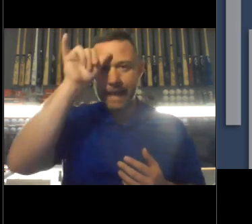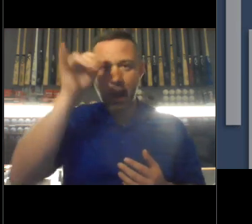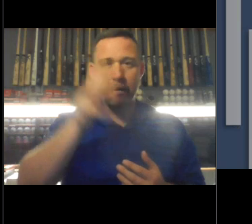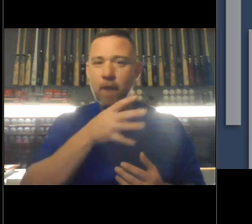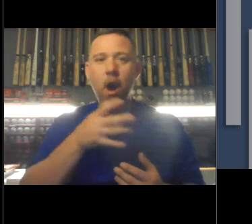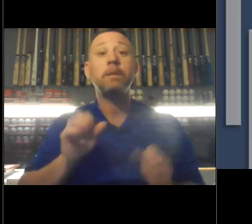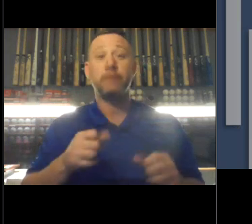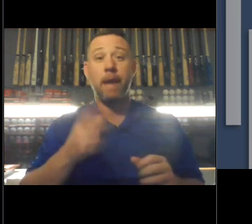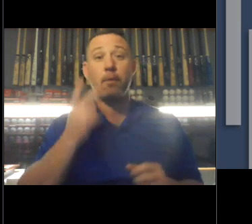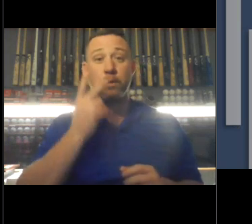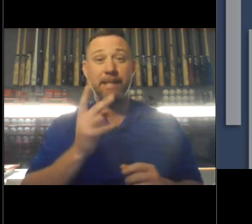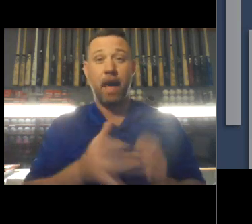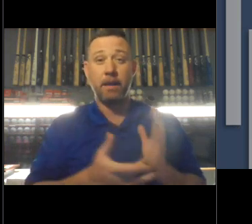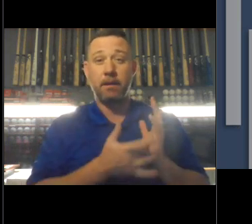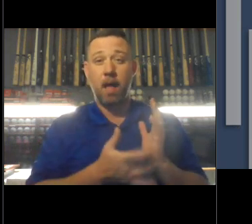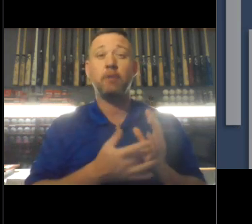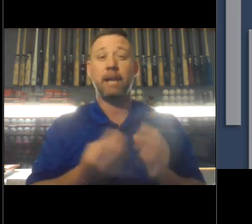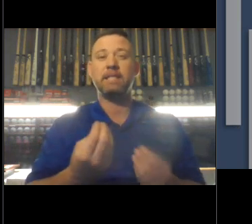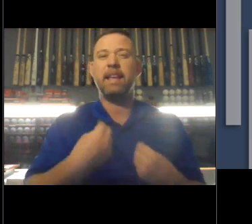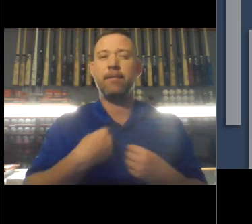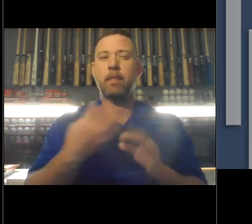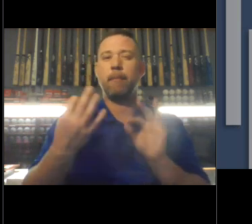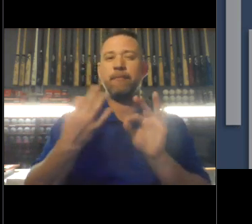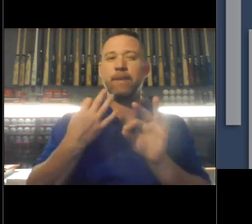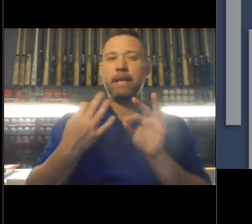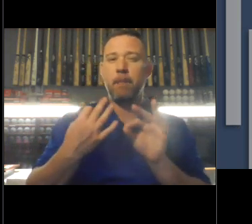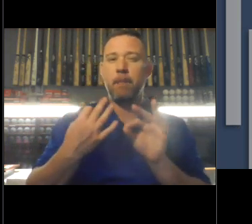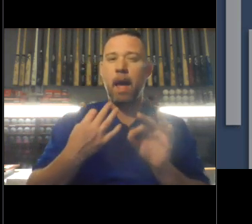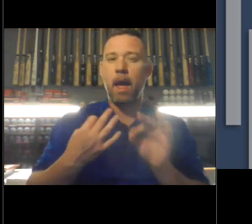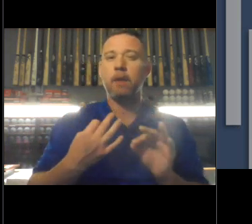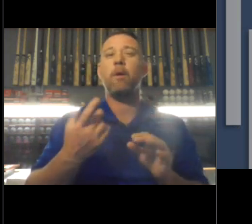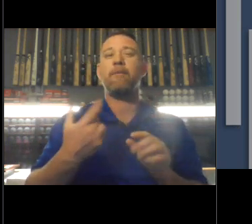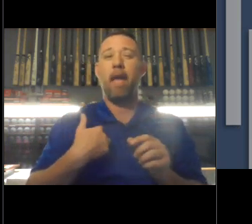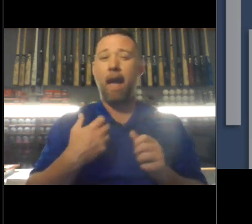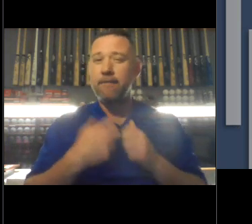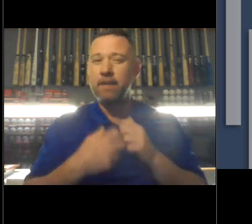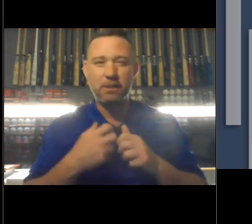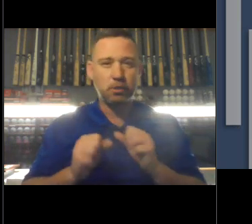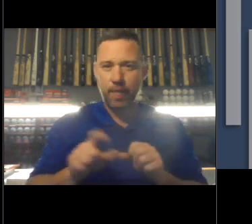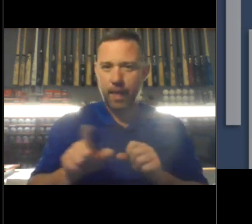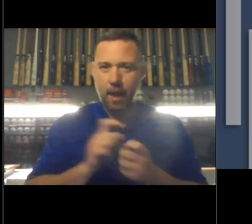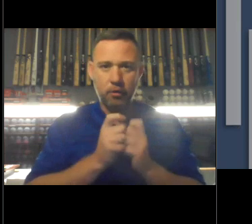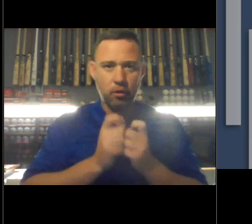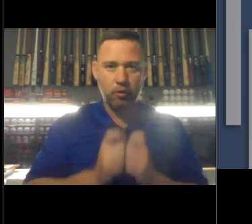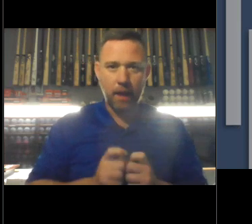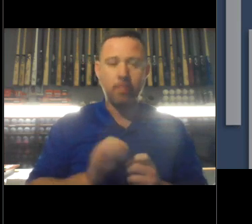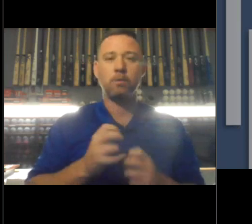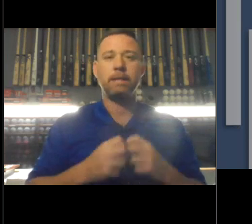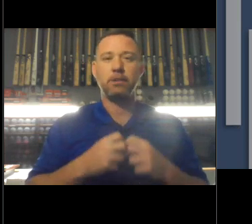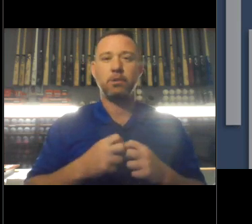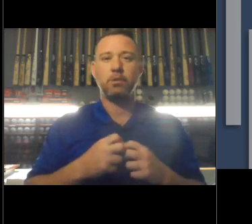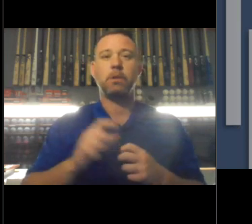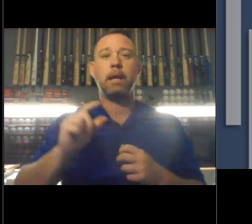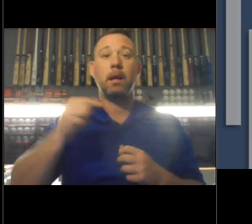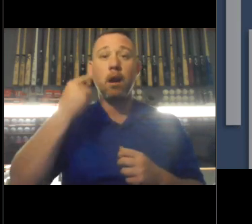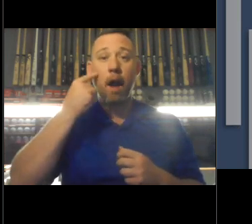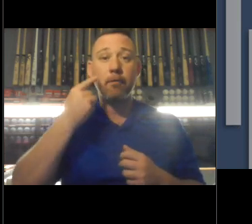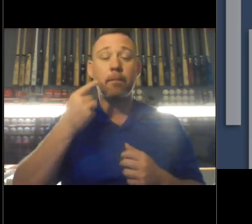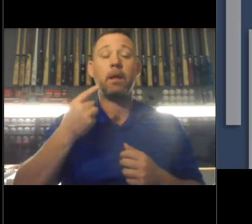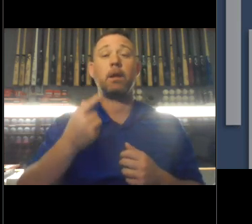it's giving them feedback. So if they're having issues, they immediately can correct those. In government, at times,